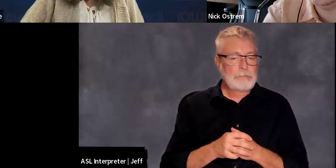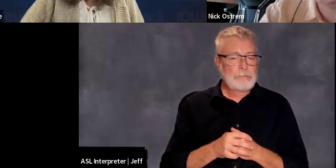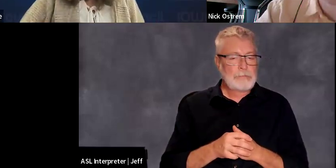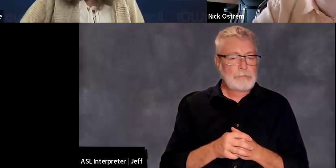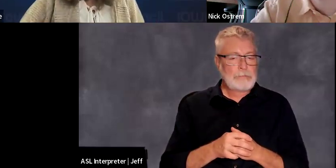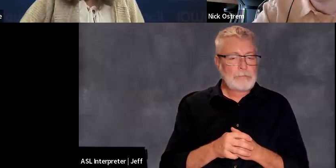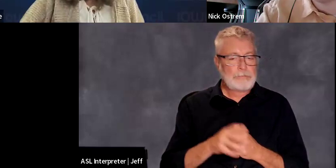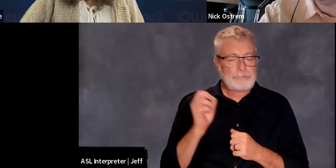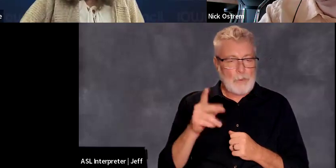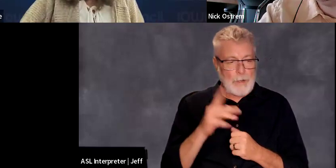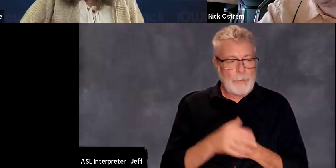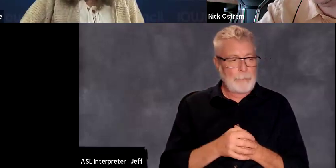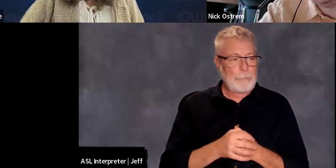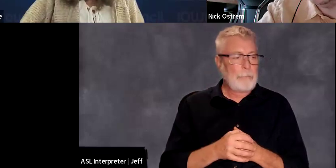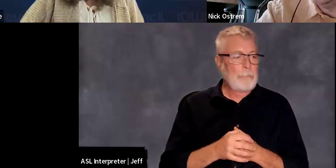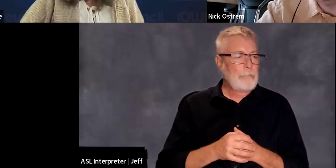okay.